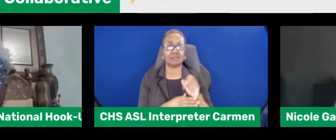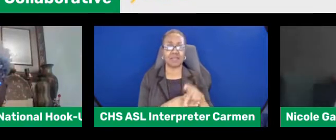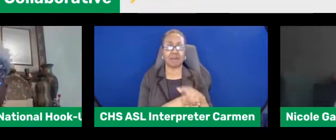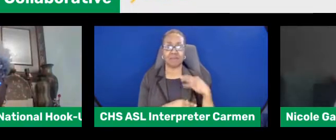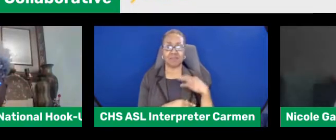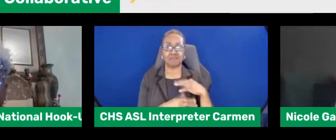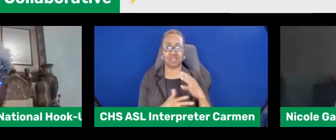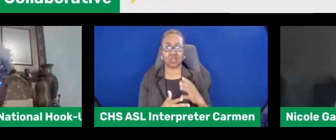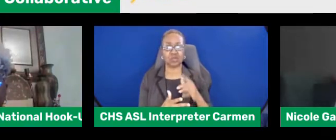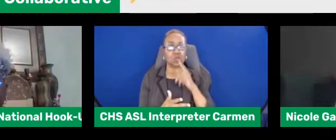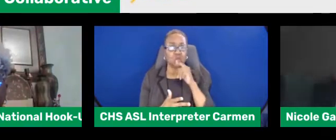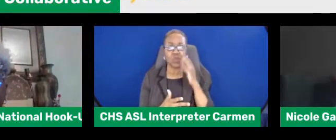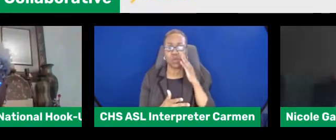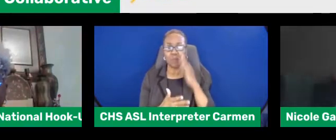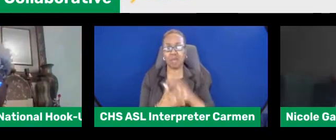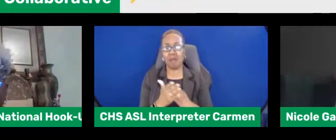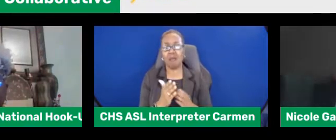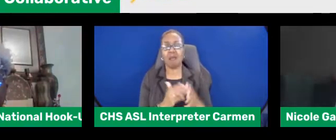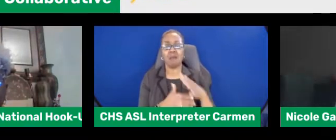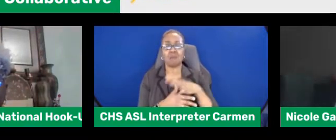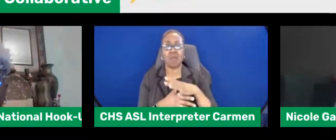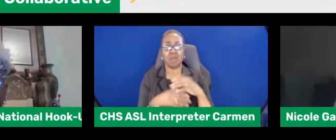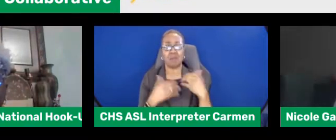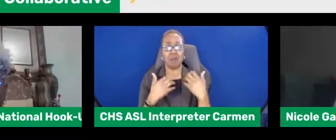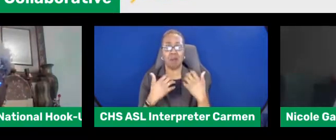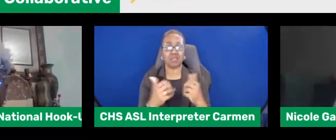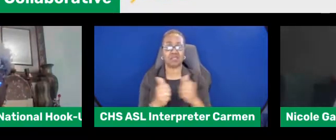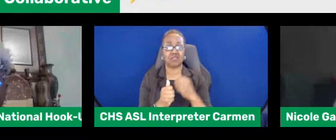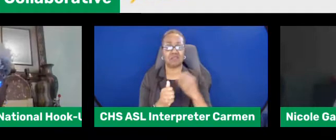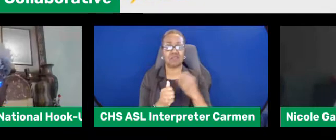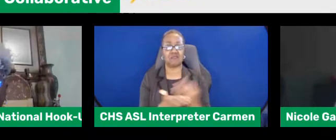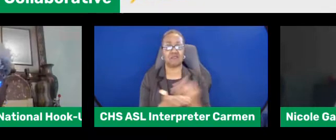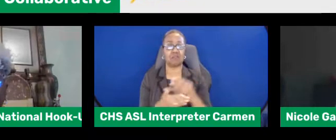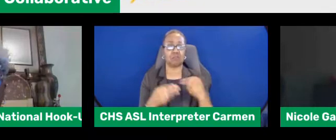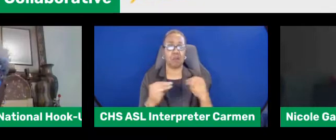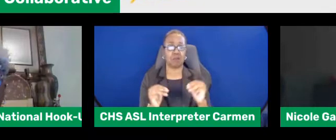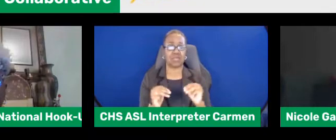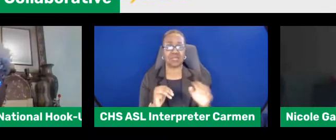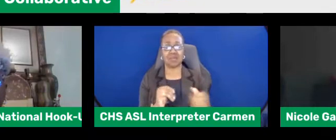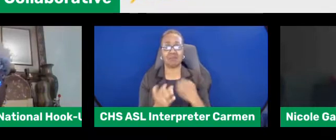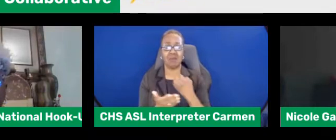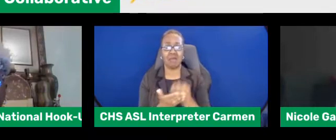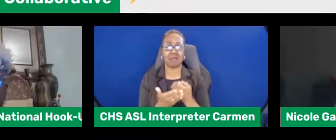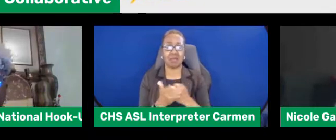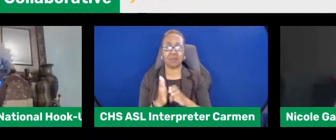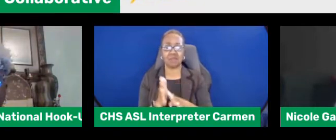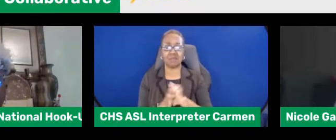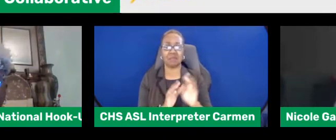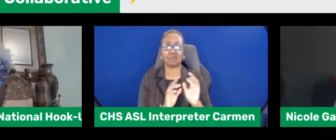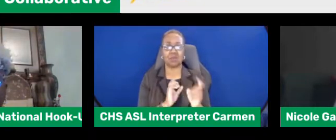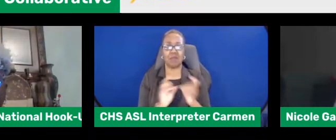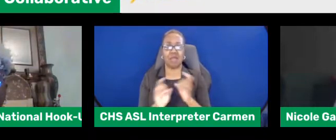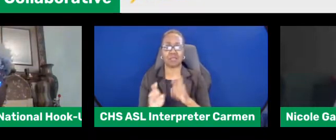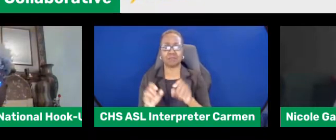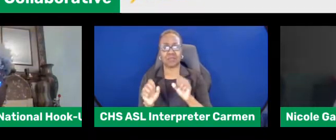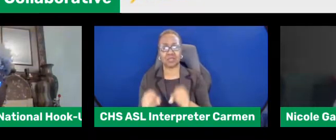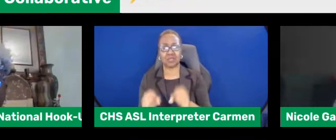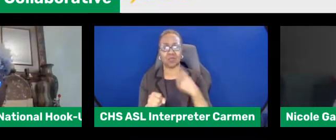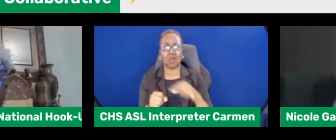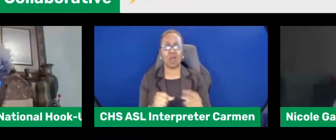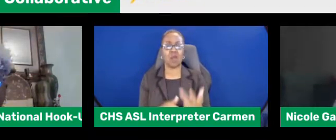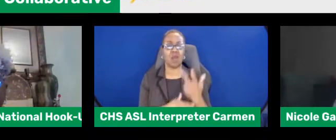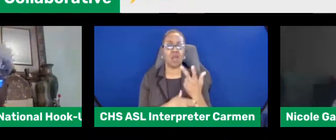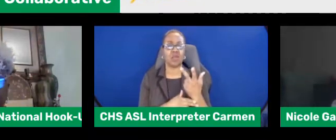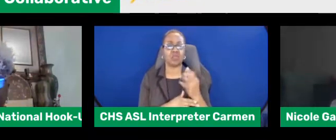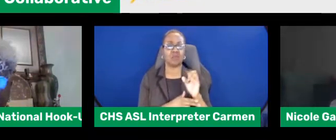know will be our primary audience at our fresh markets. And look at other economic development grants, potential for R3